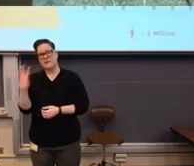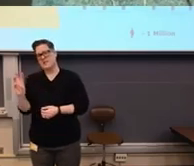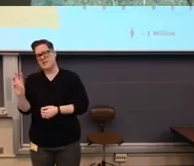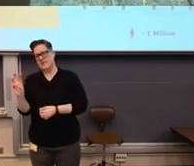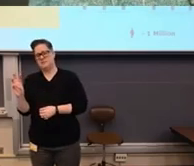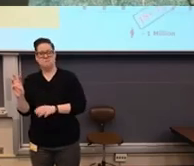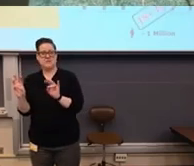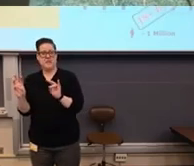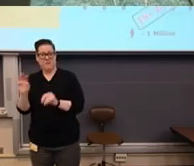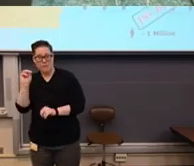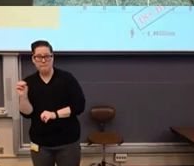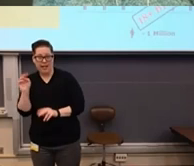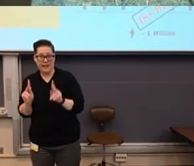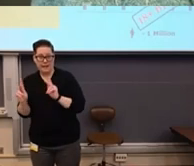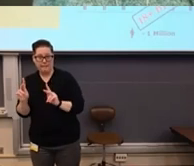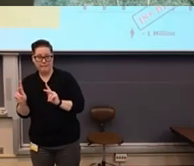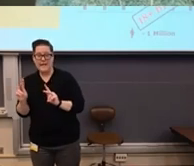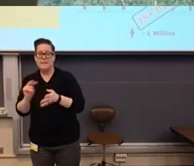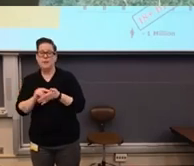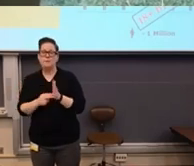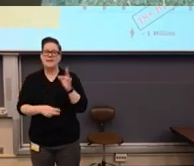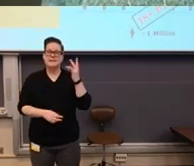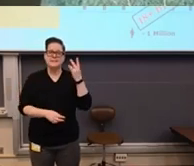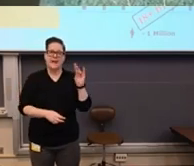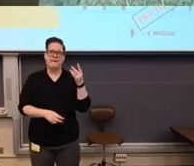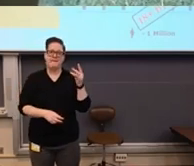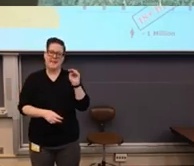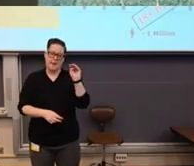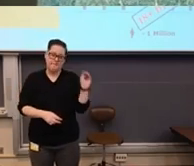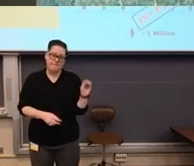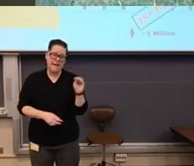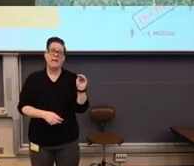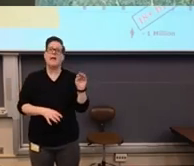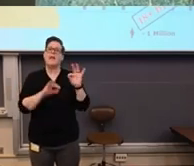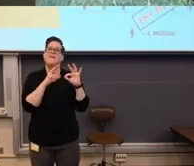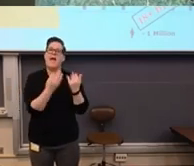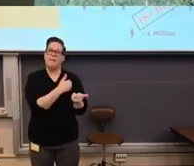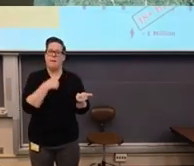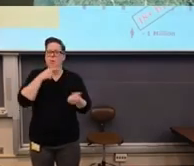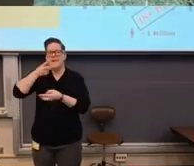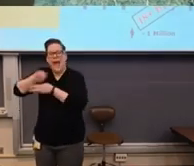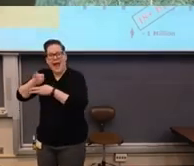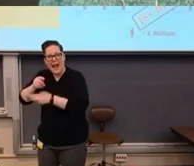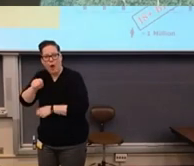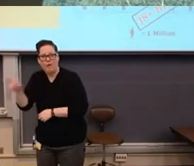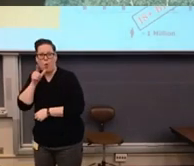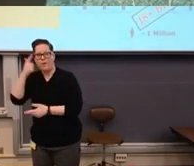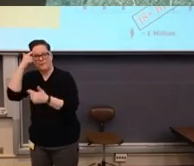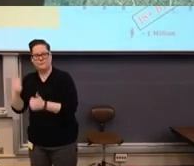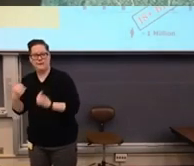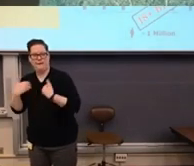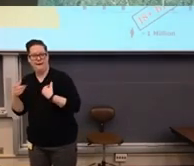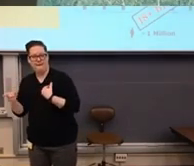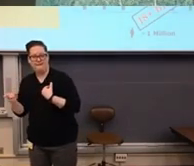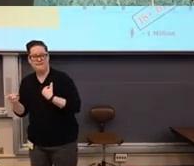people, we also have 17 million family caregivers who are taking care of them. And those